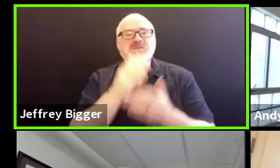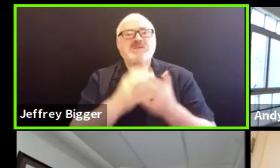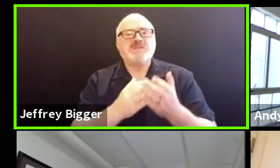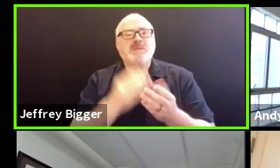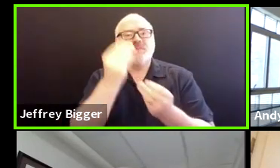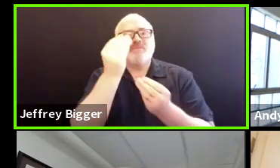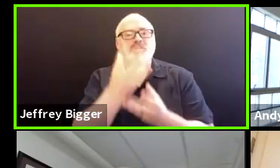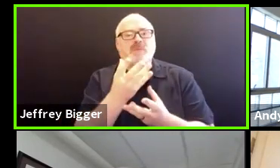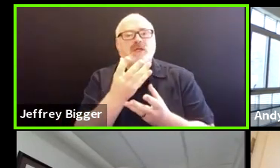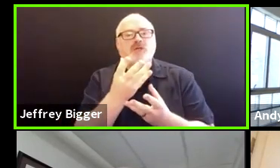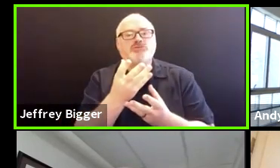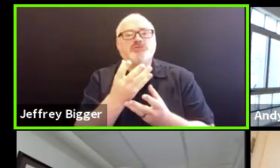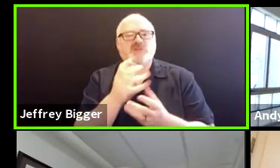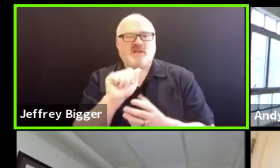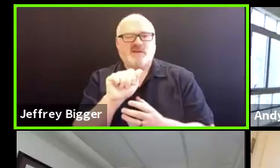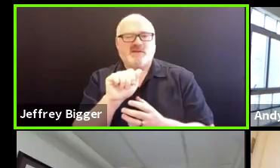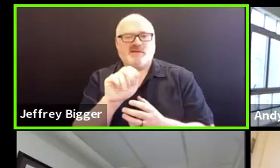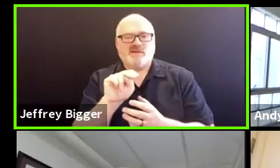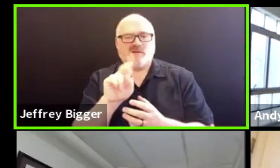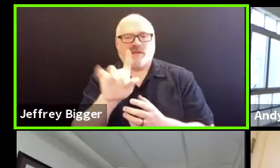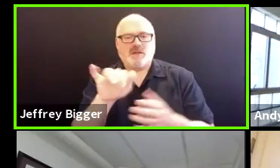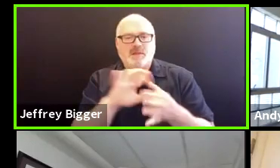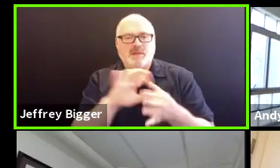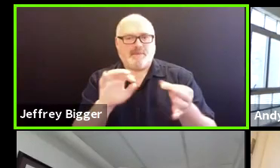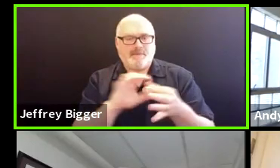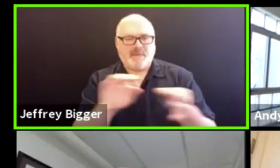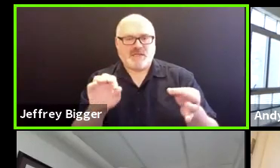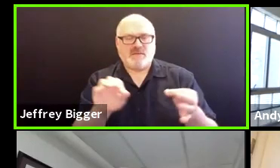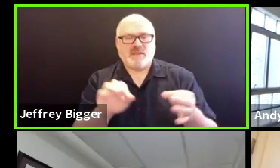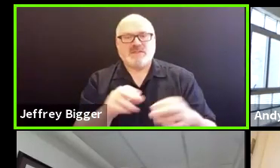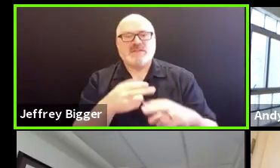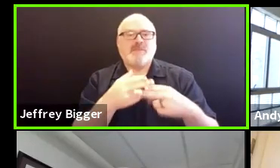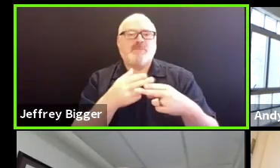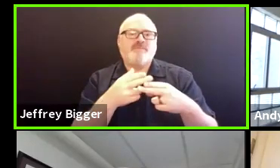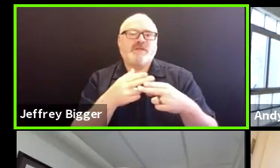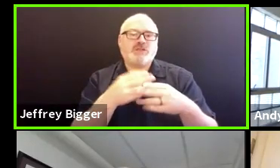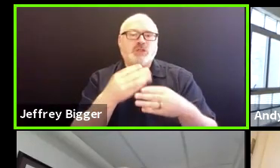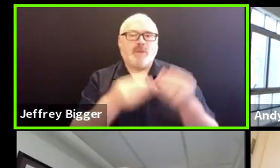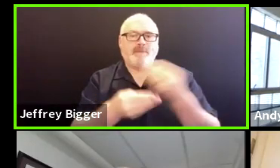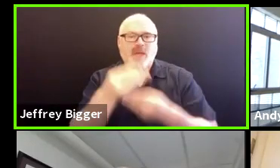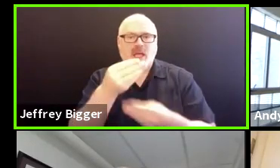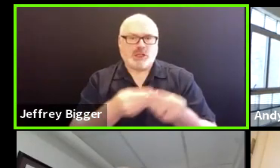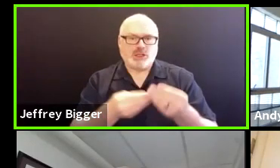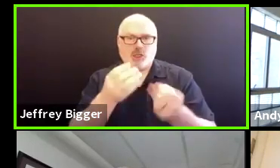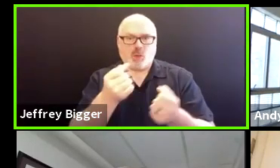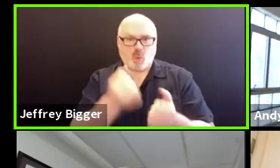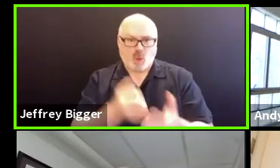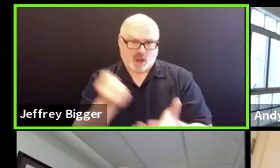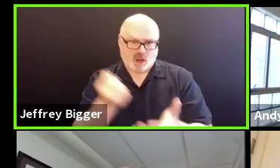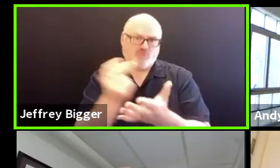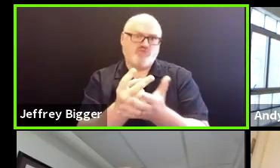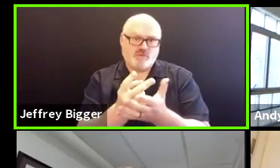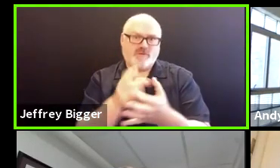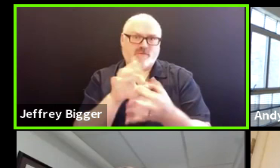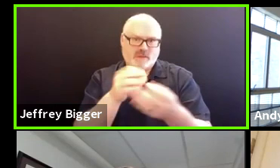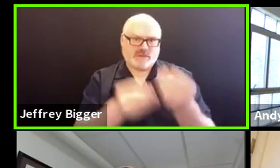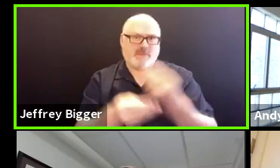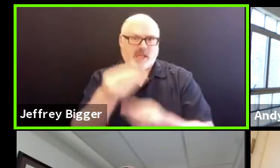materials. As Andy said, this is a provisional budget, and we are seeking approval on this